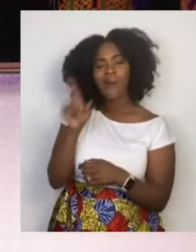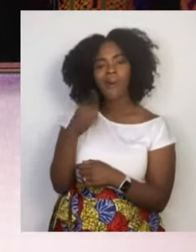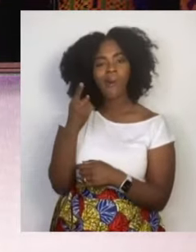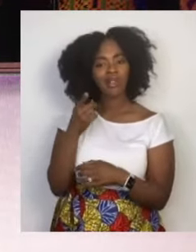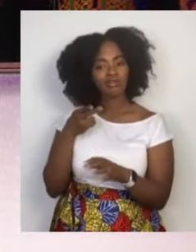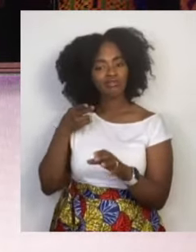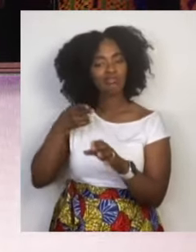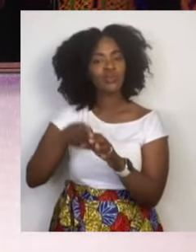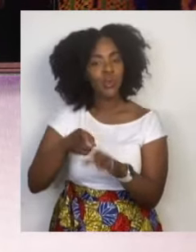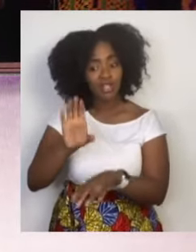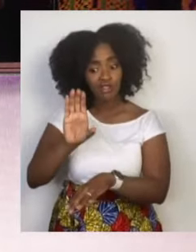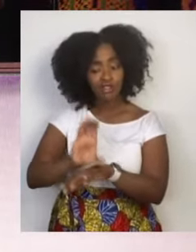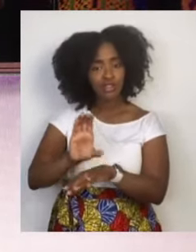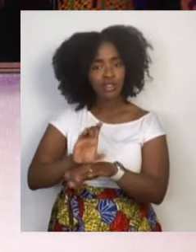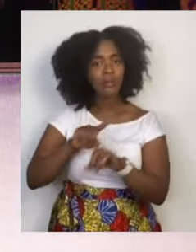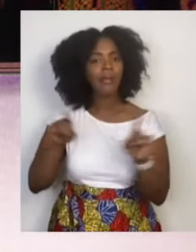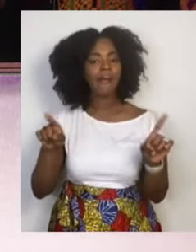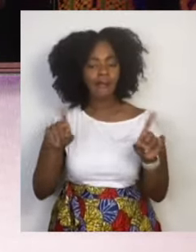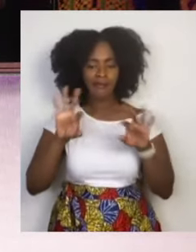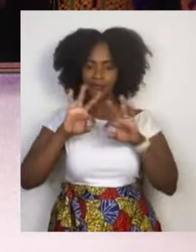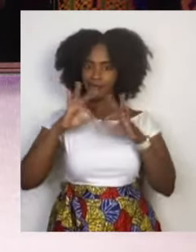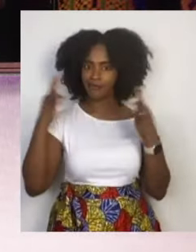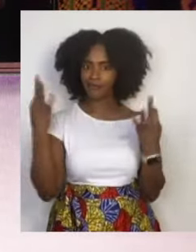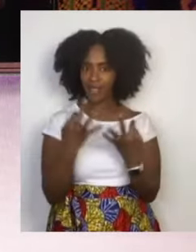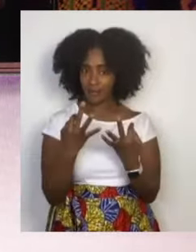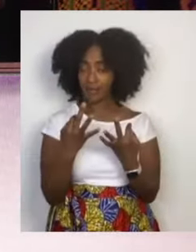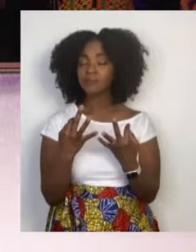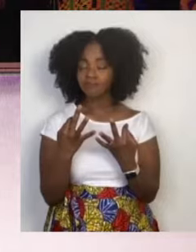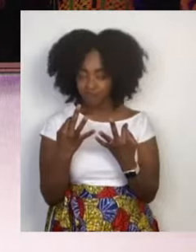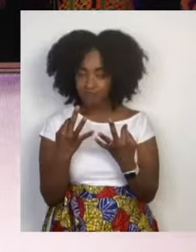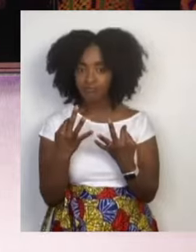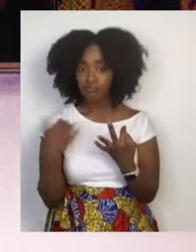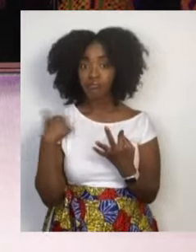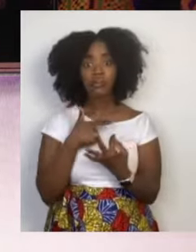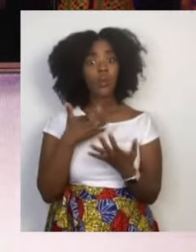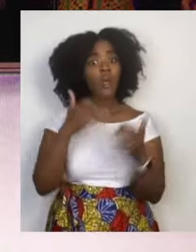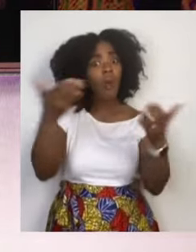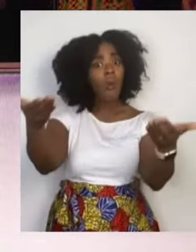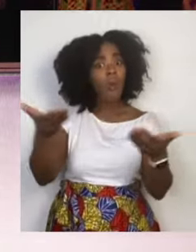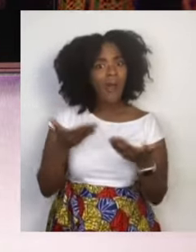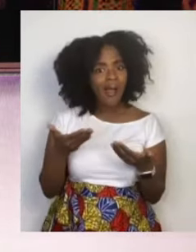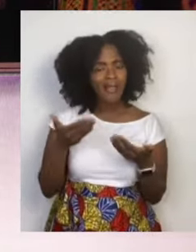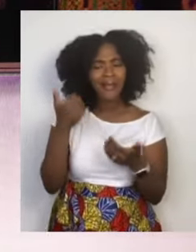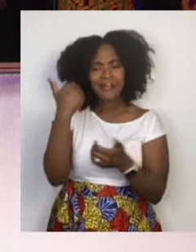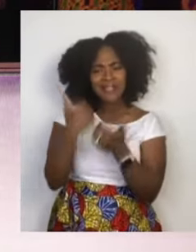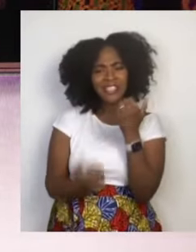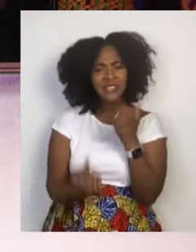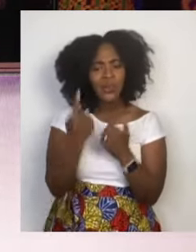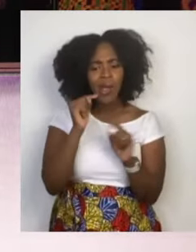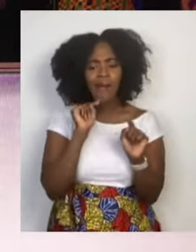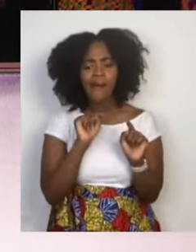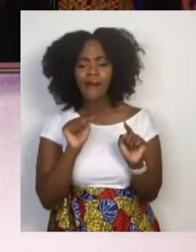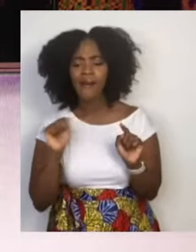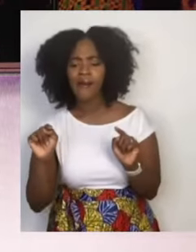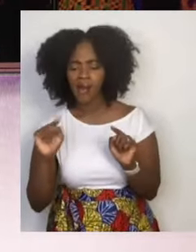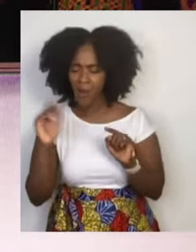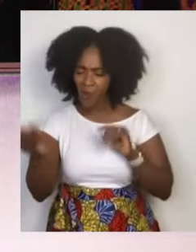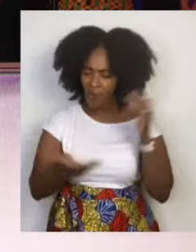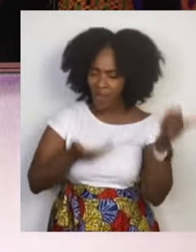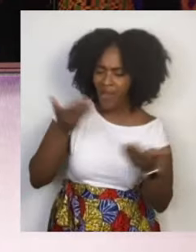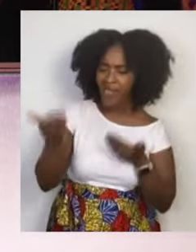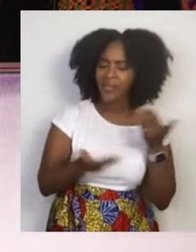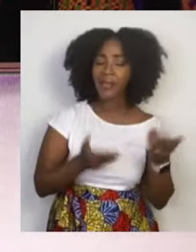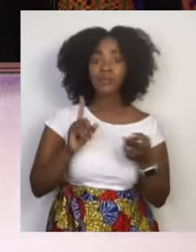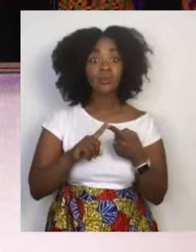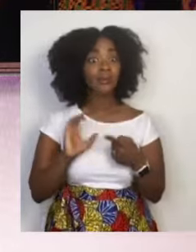family. And we want to welcome each and every one of you to our family. And I